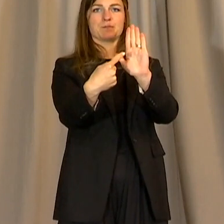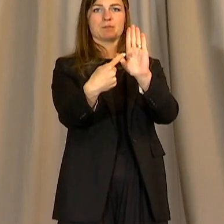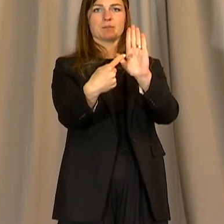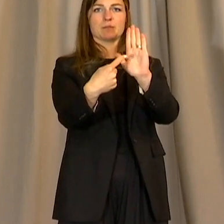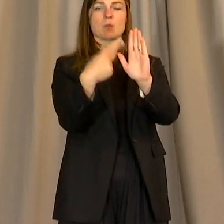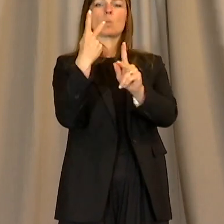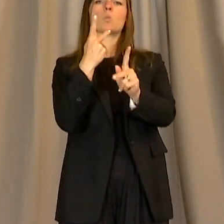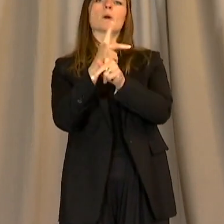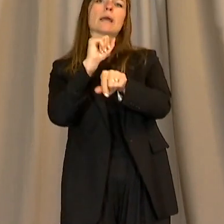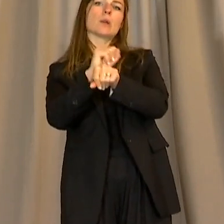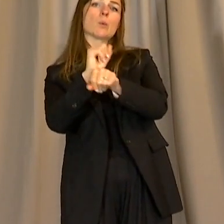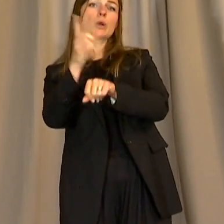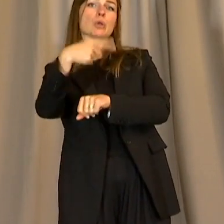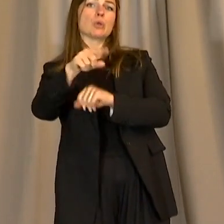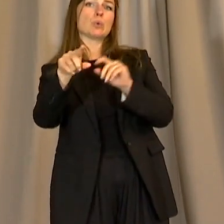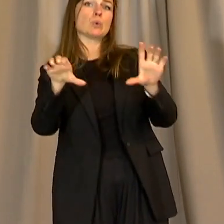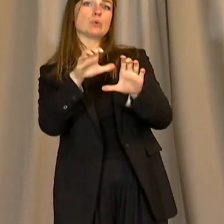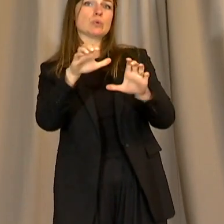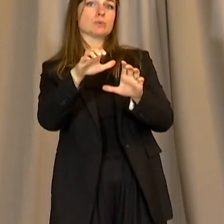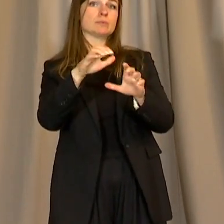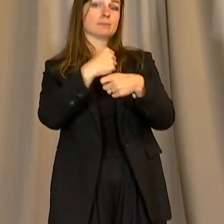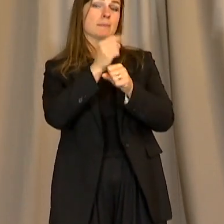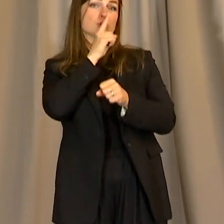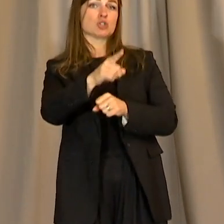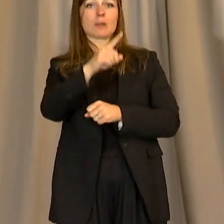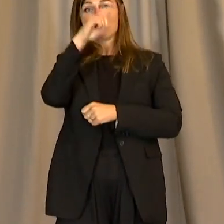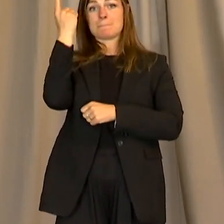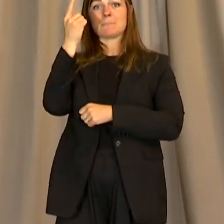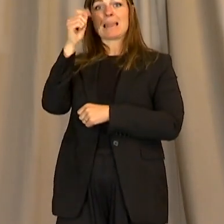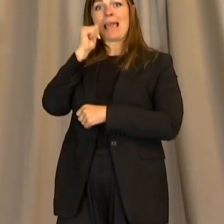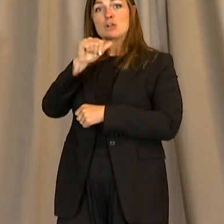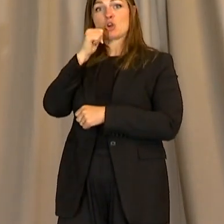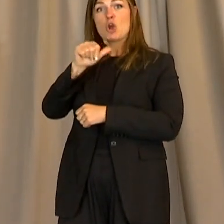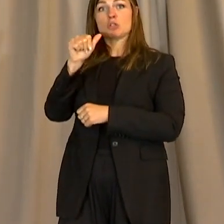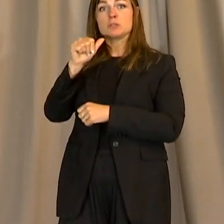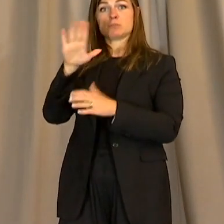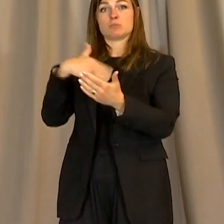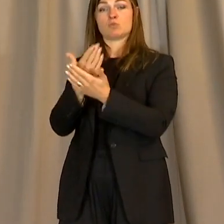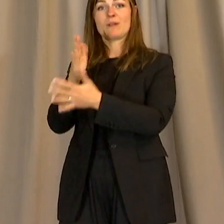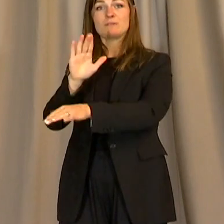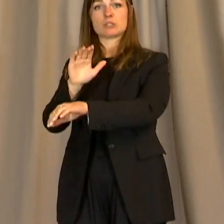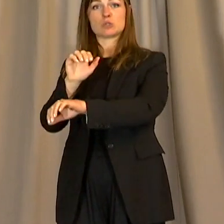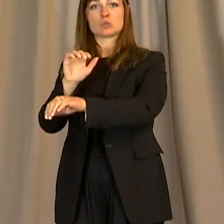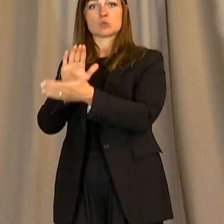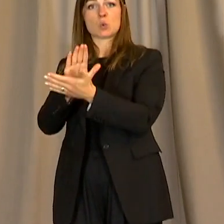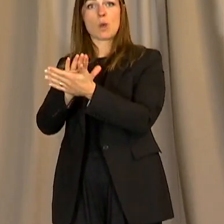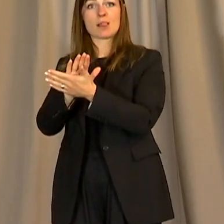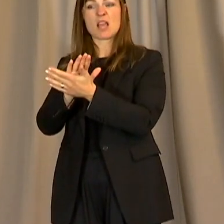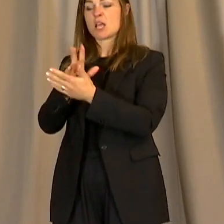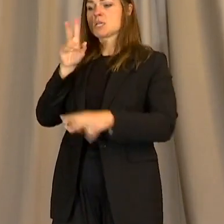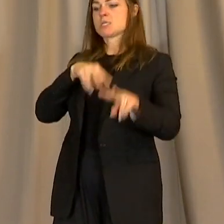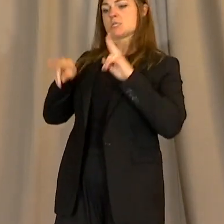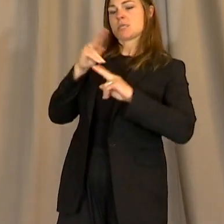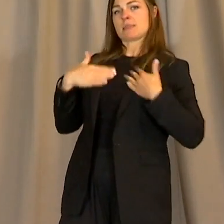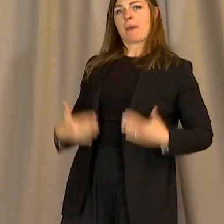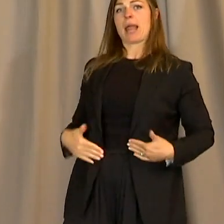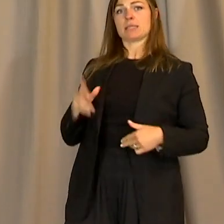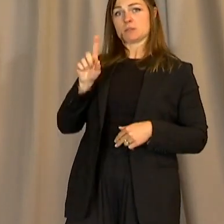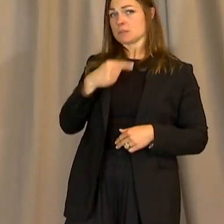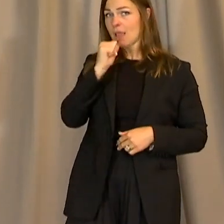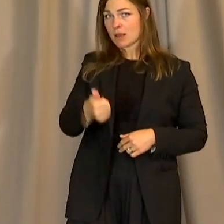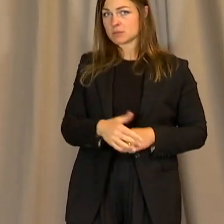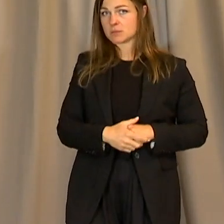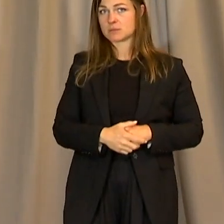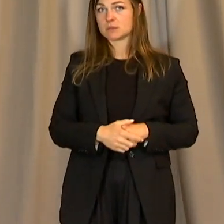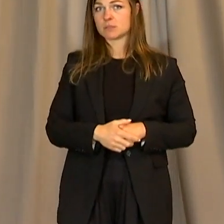that when black girls go to school, they're not policed on their bodies, That the first thing when they come in the building is